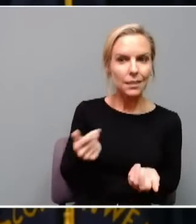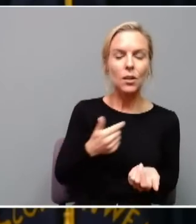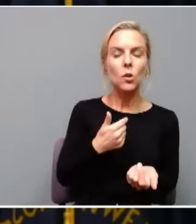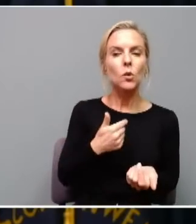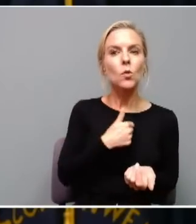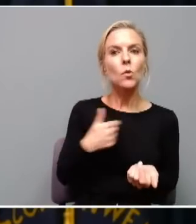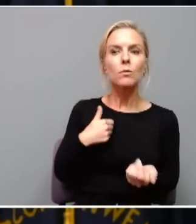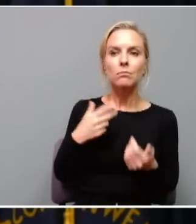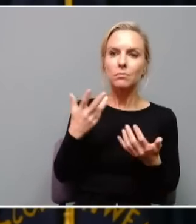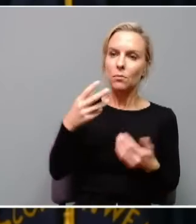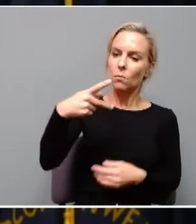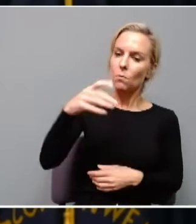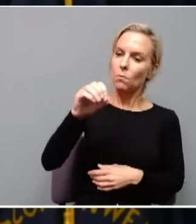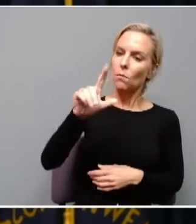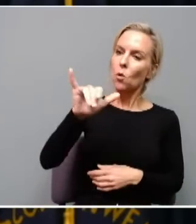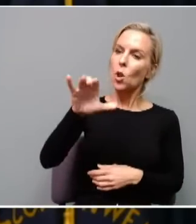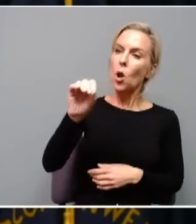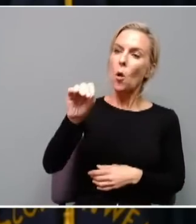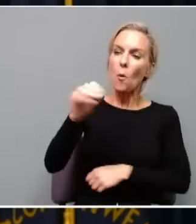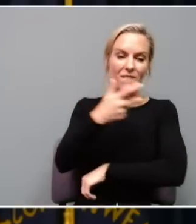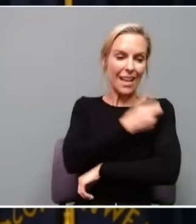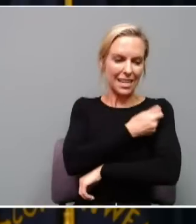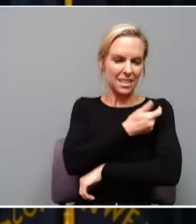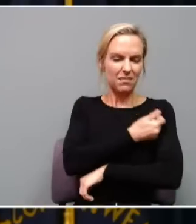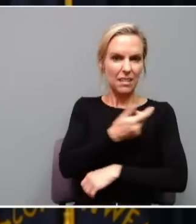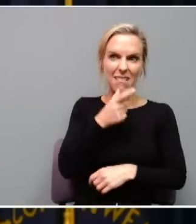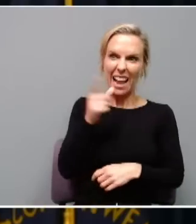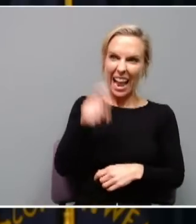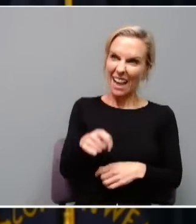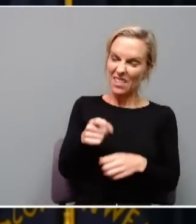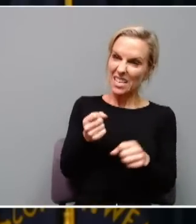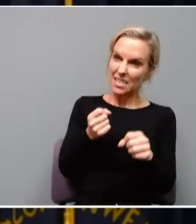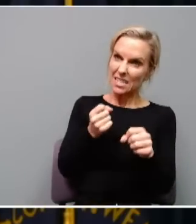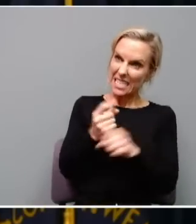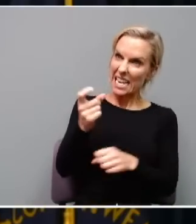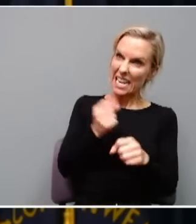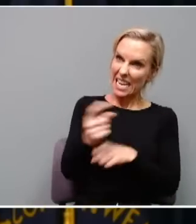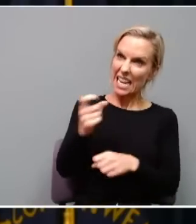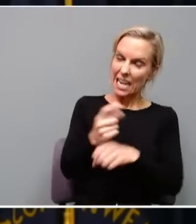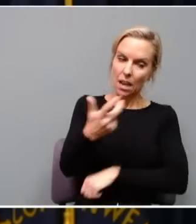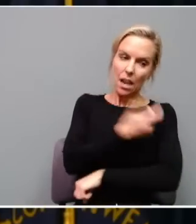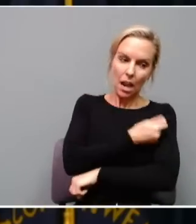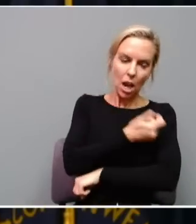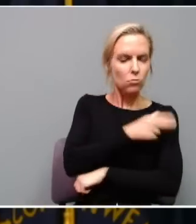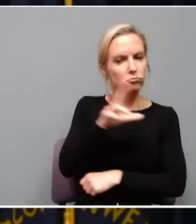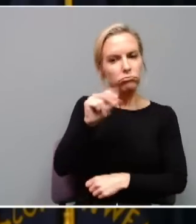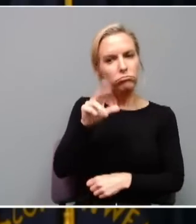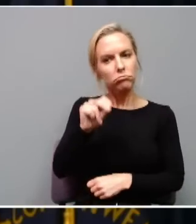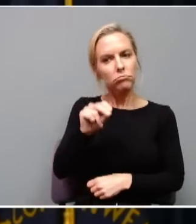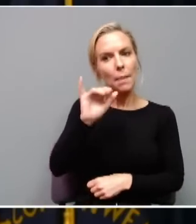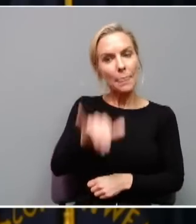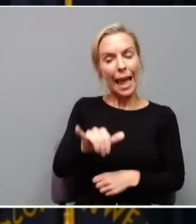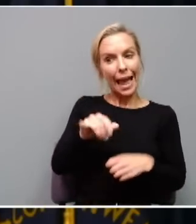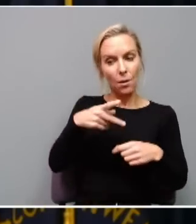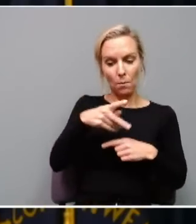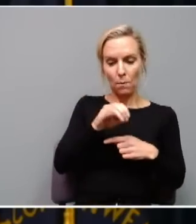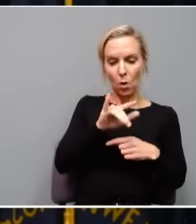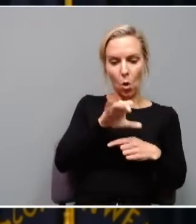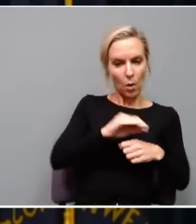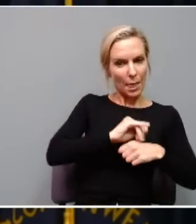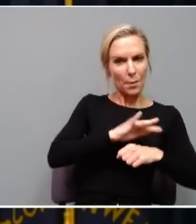polio vaccine, and we don't have to get it every single year. That was a pandemic. We all